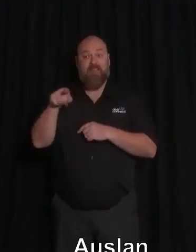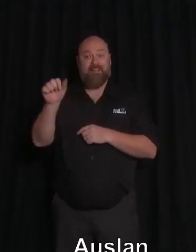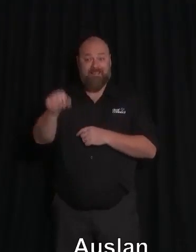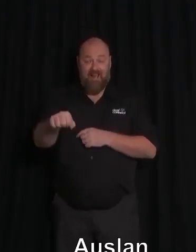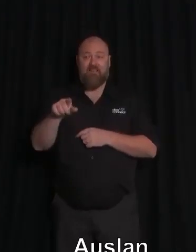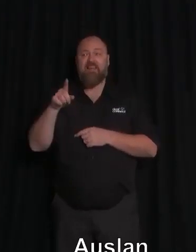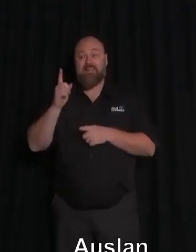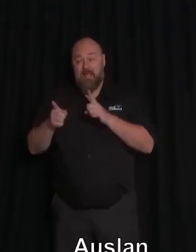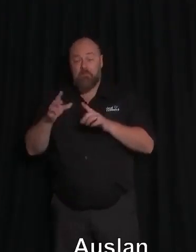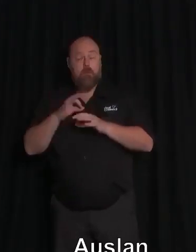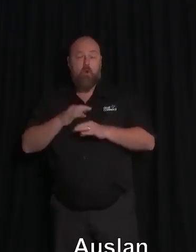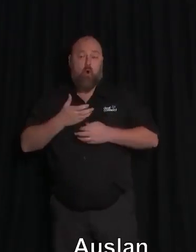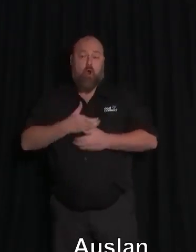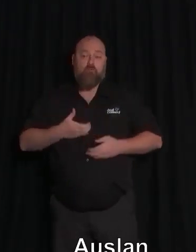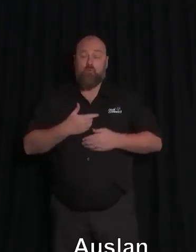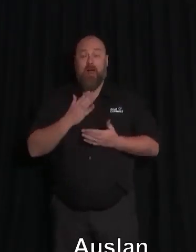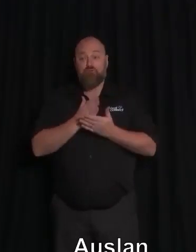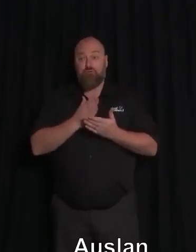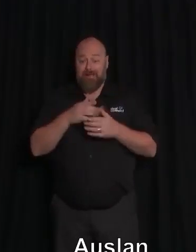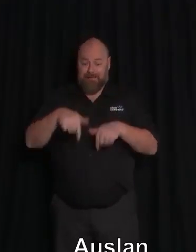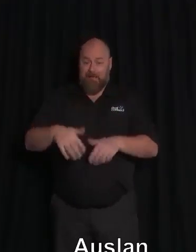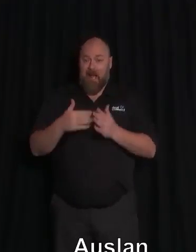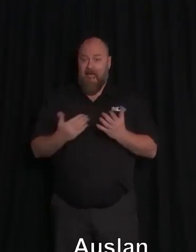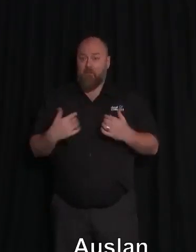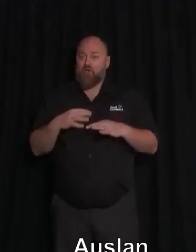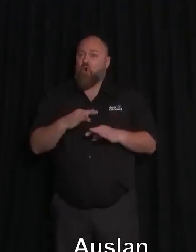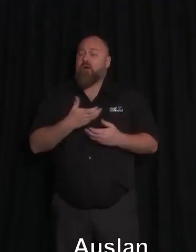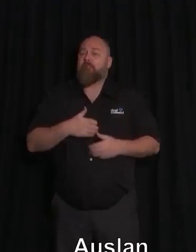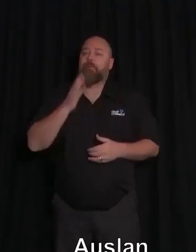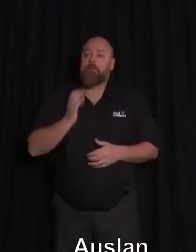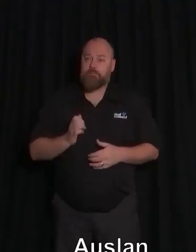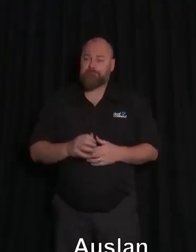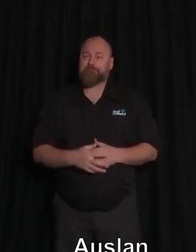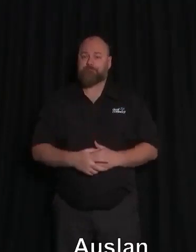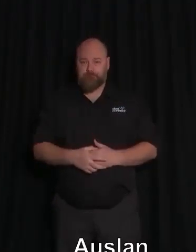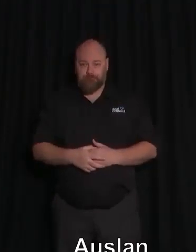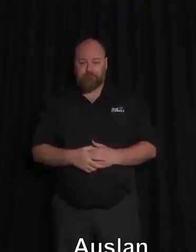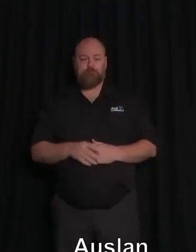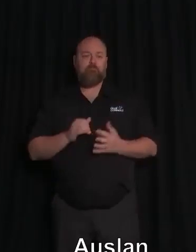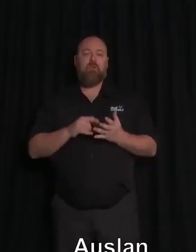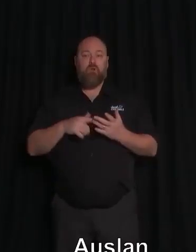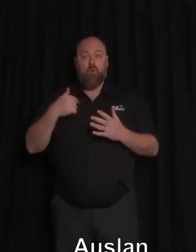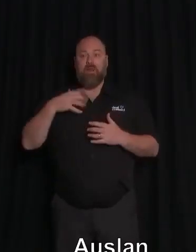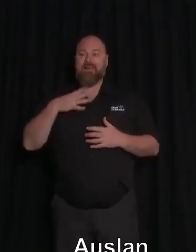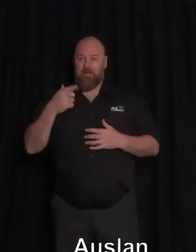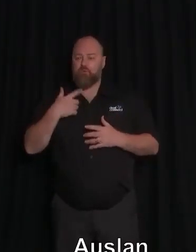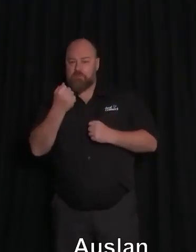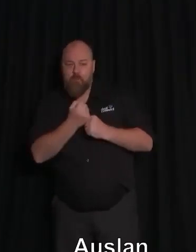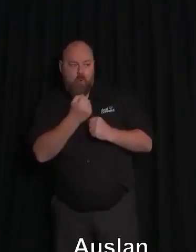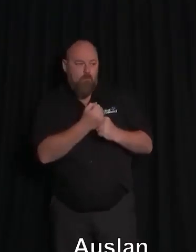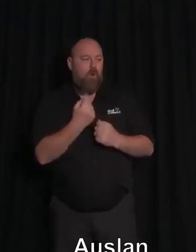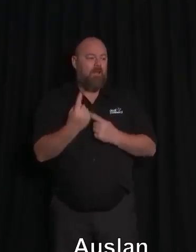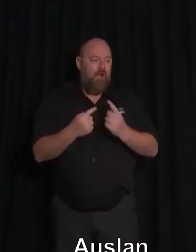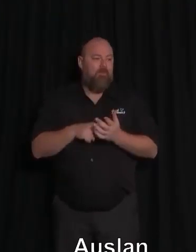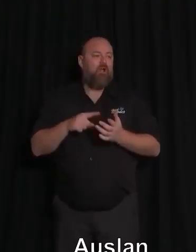comfortable space, and I think we have to lean into that discomfort and find ways of lifting each other up. And